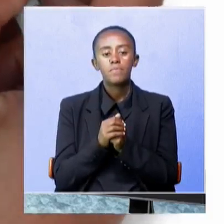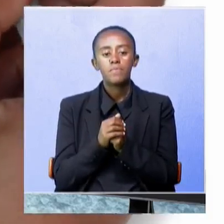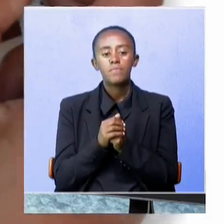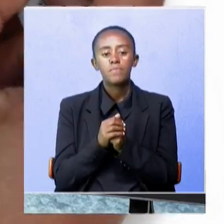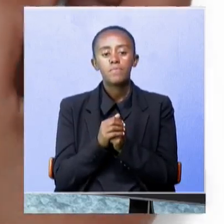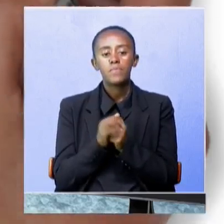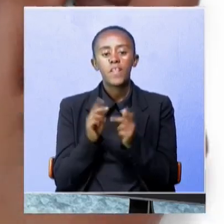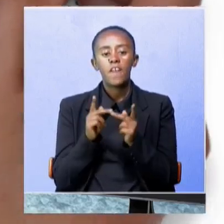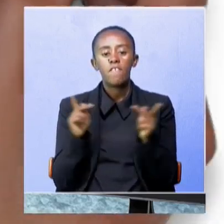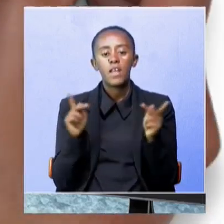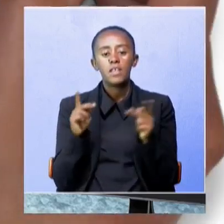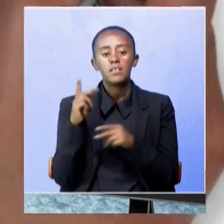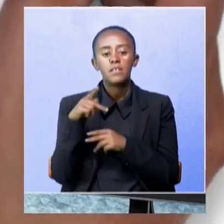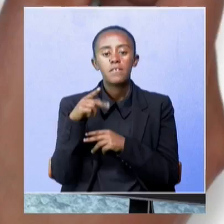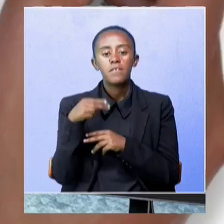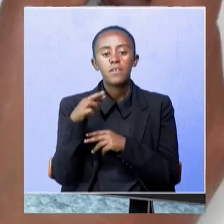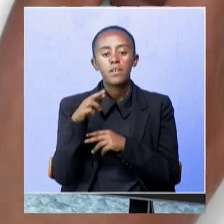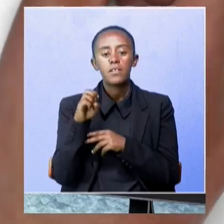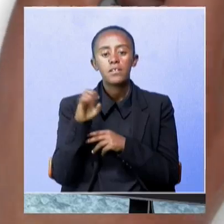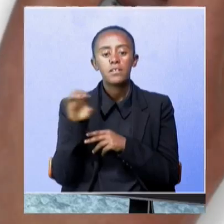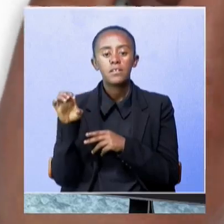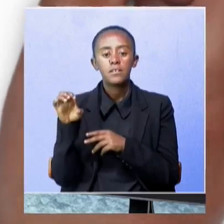a phrase.